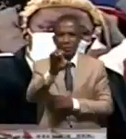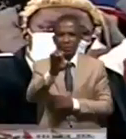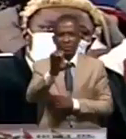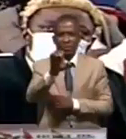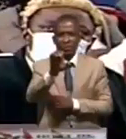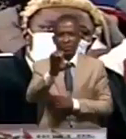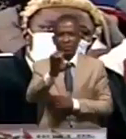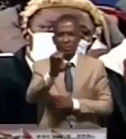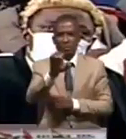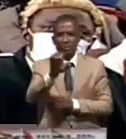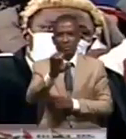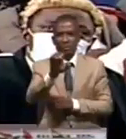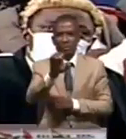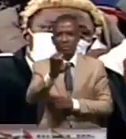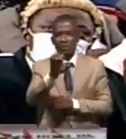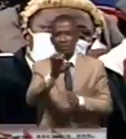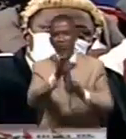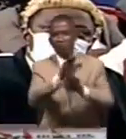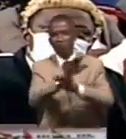does not have it open